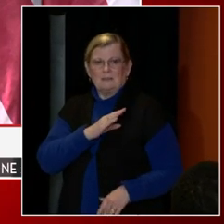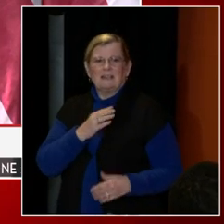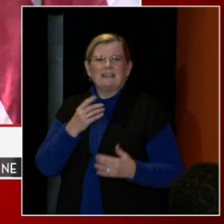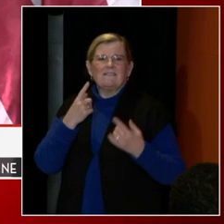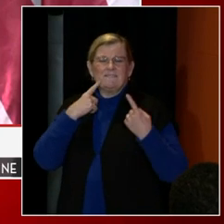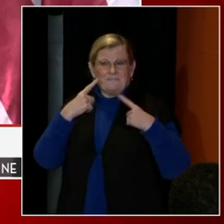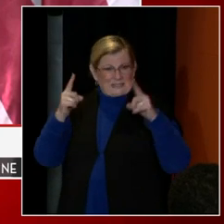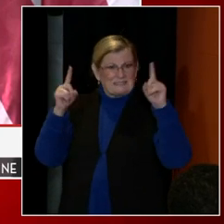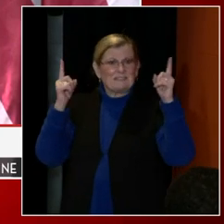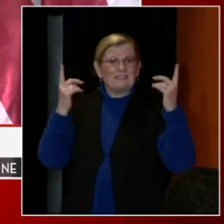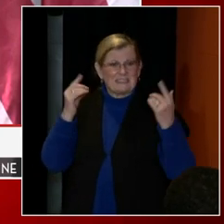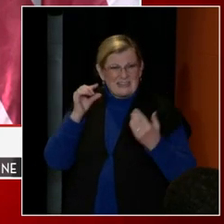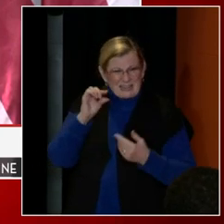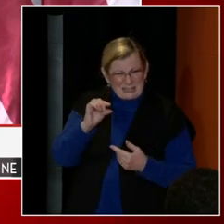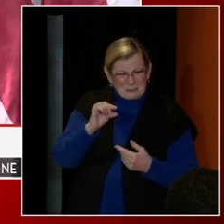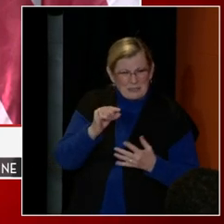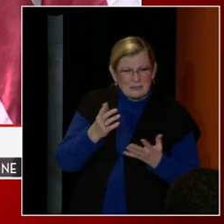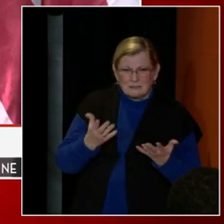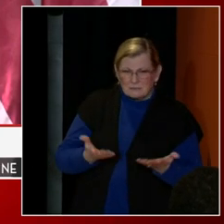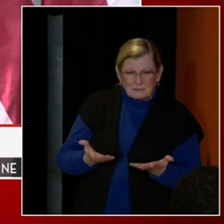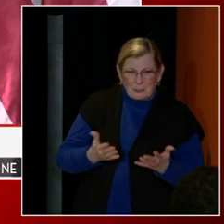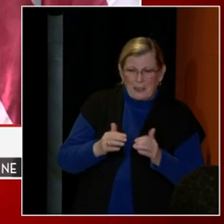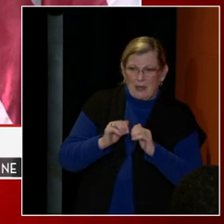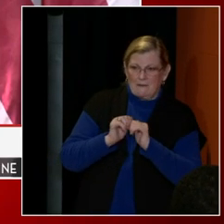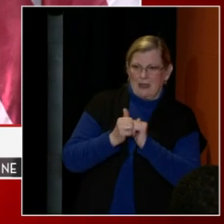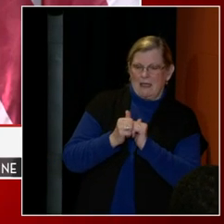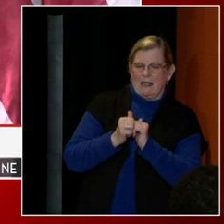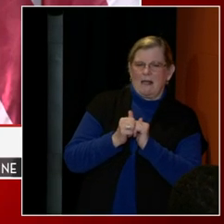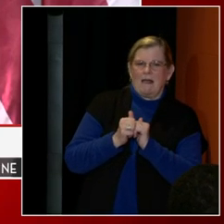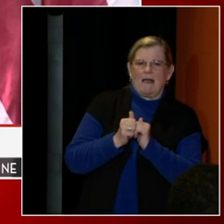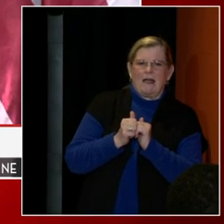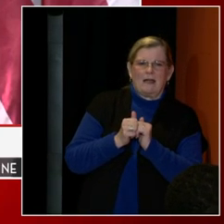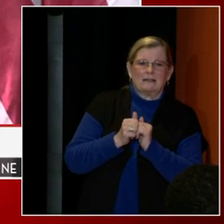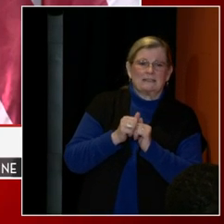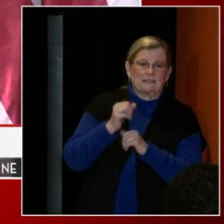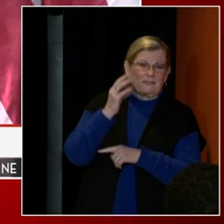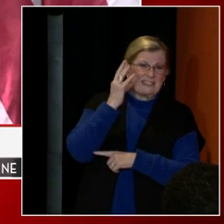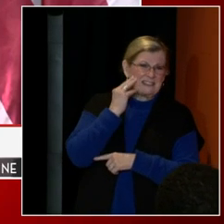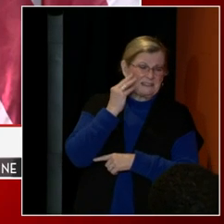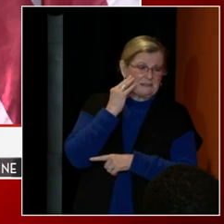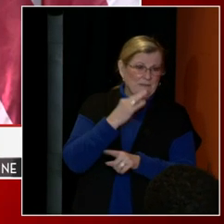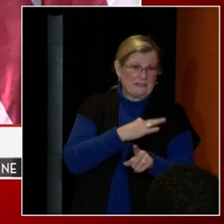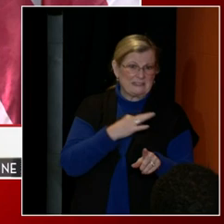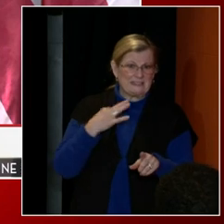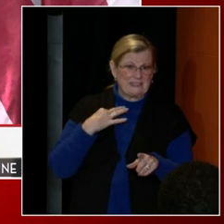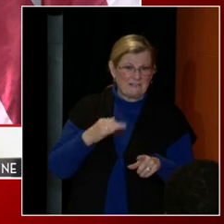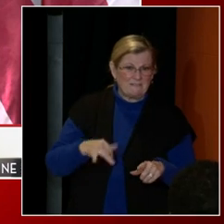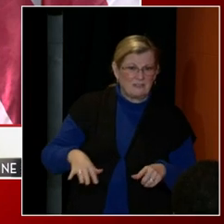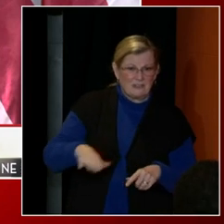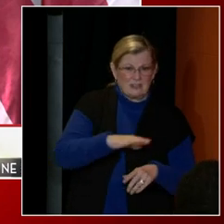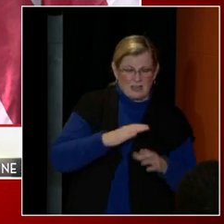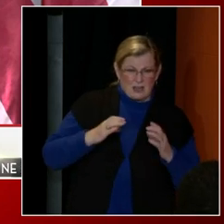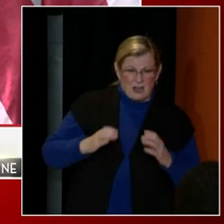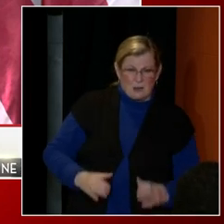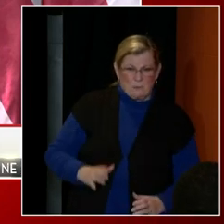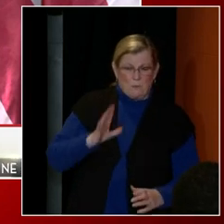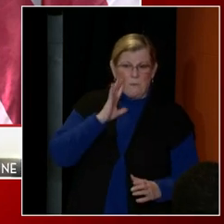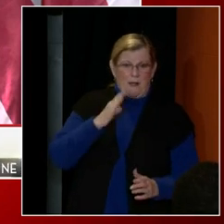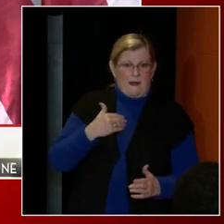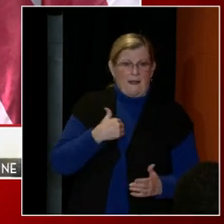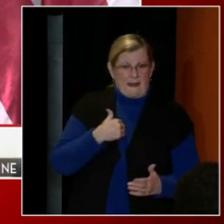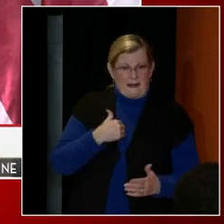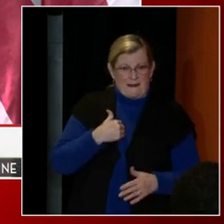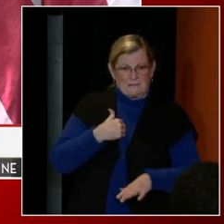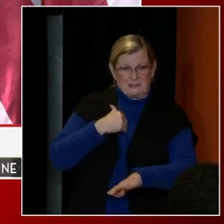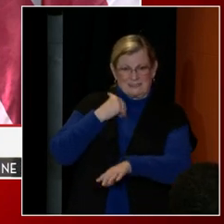effectively little difference in how the experience that staff or customers will have based on how